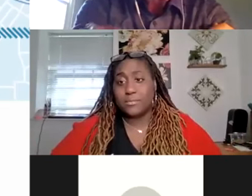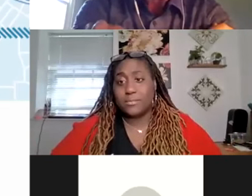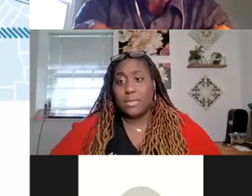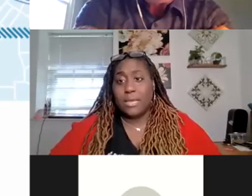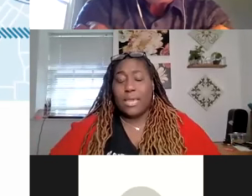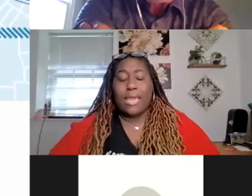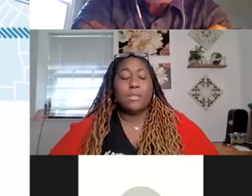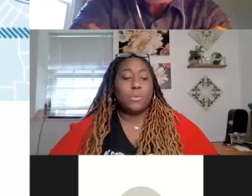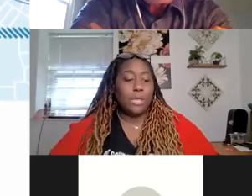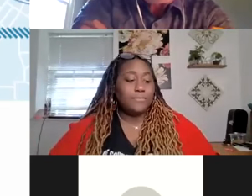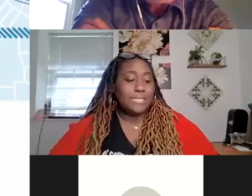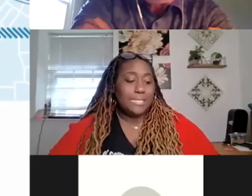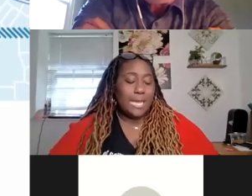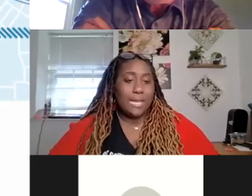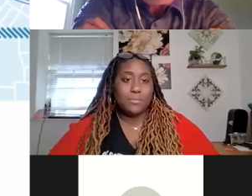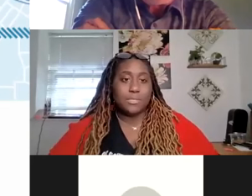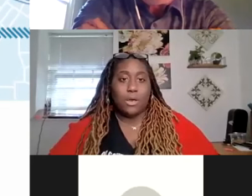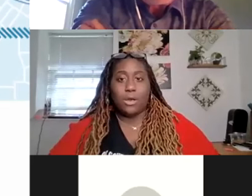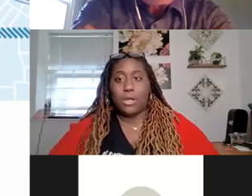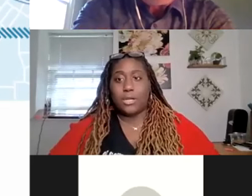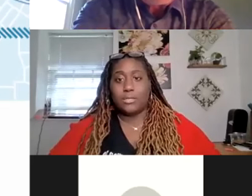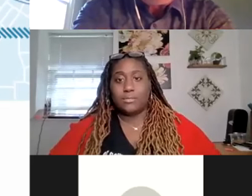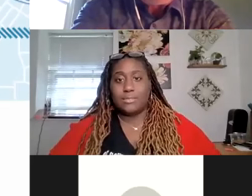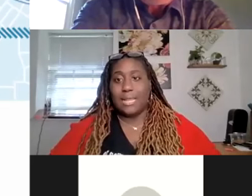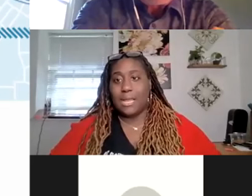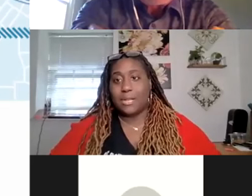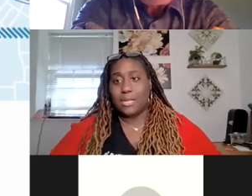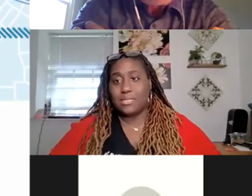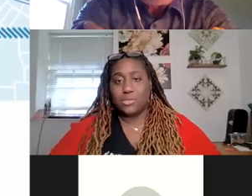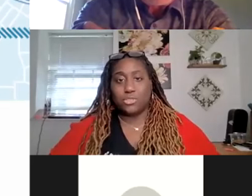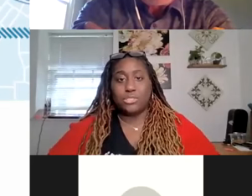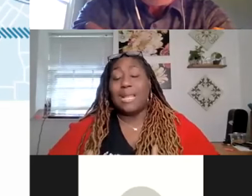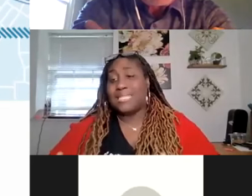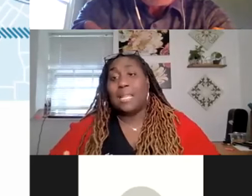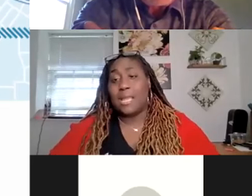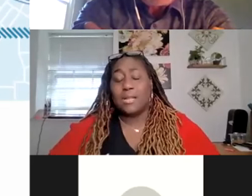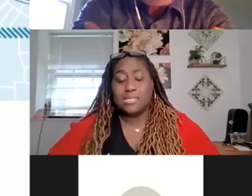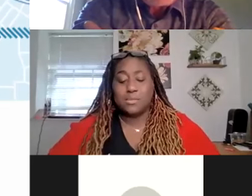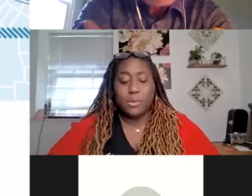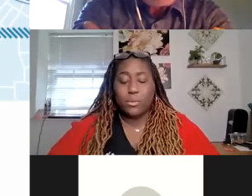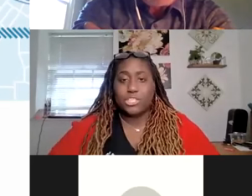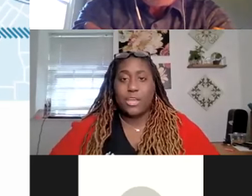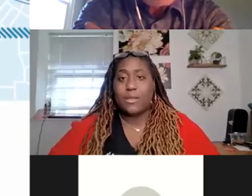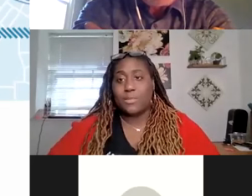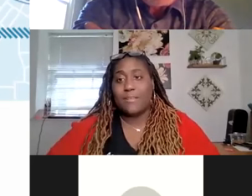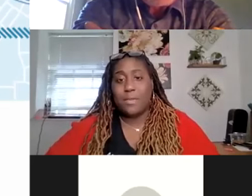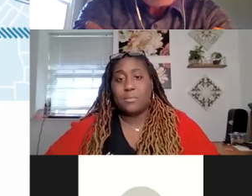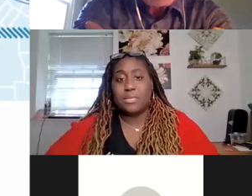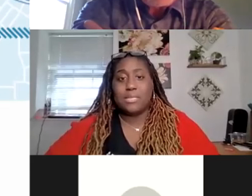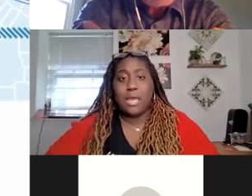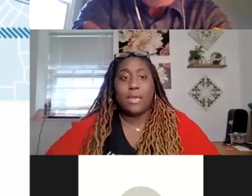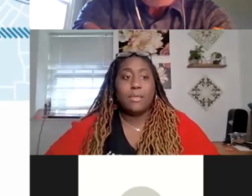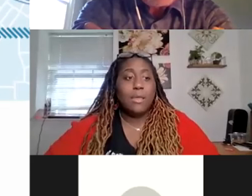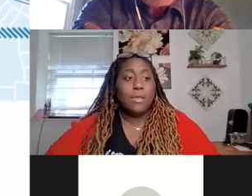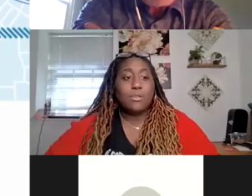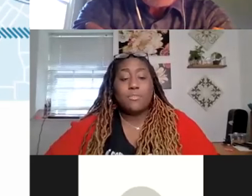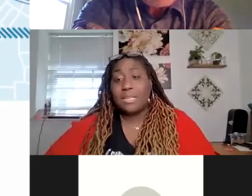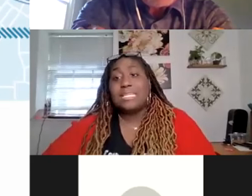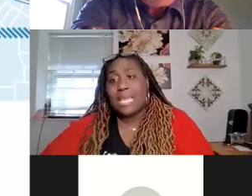matters. And we oftentimes are telling our customers, or not telling our customers, but we're sharing with our families